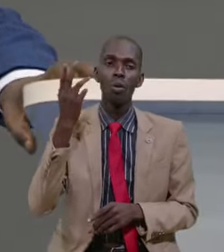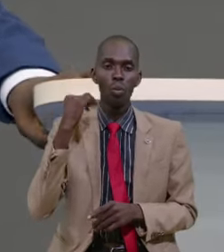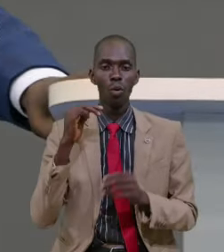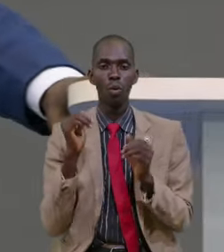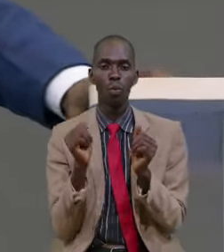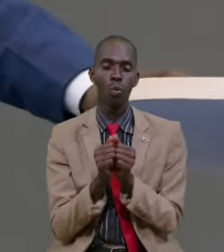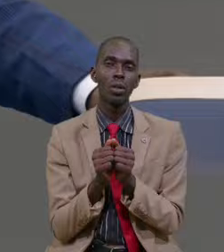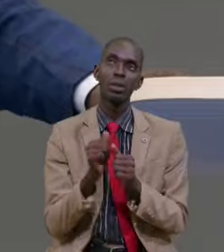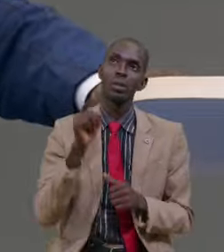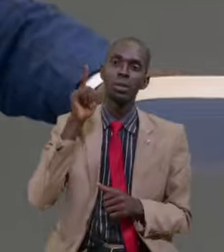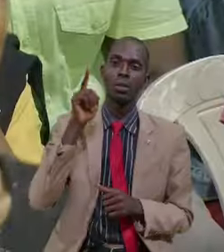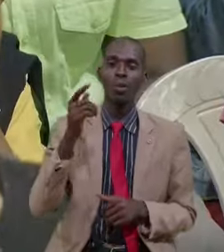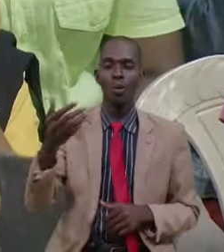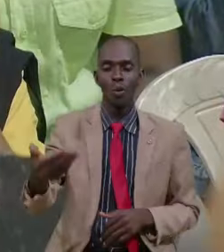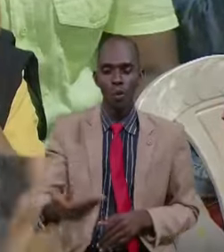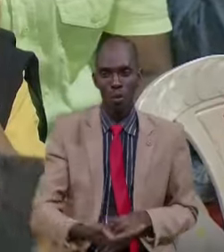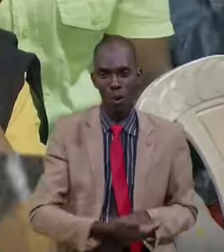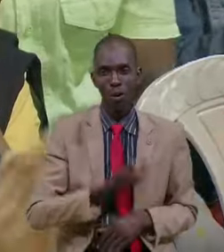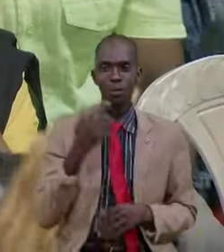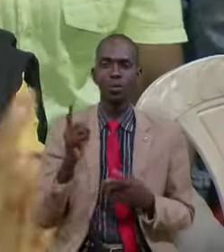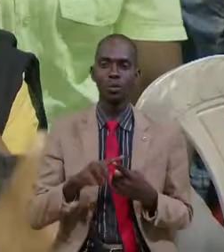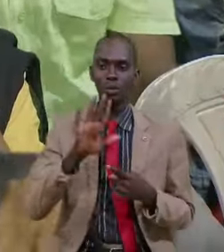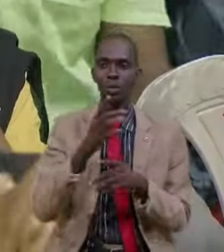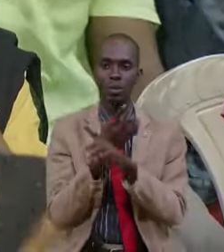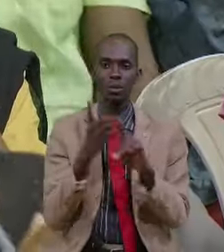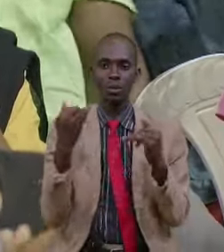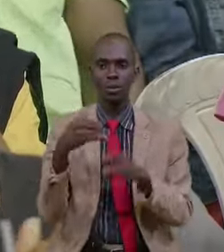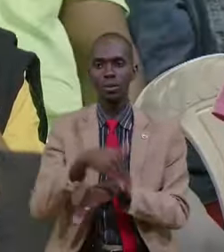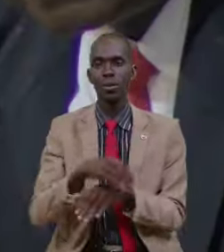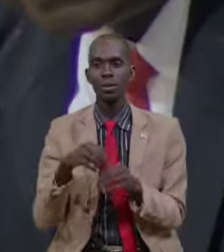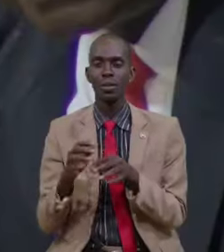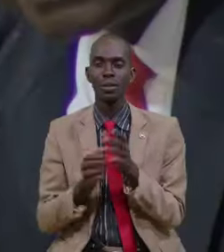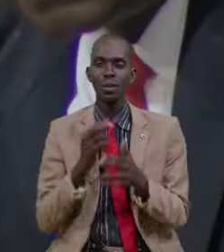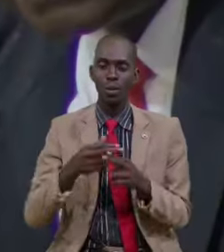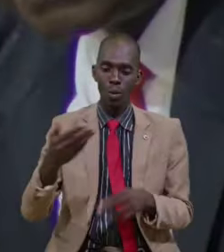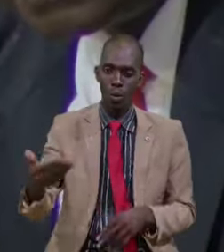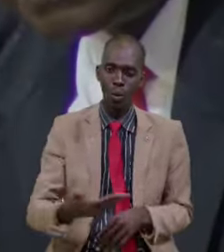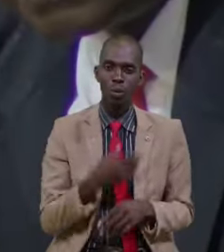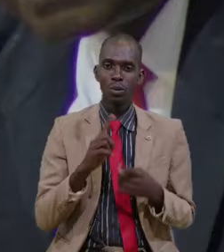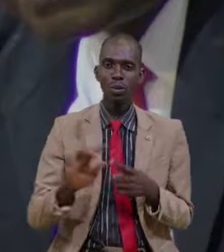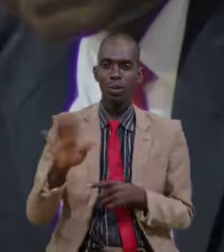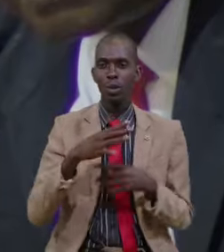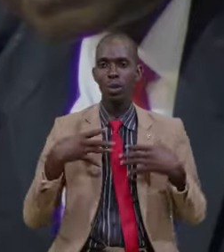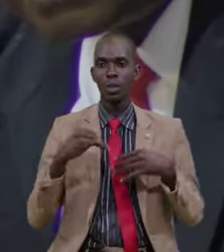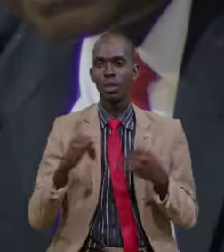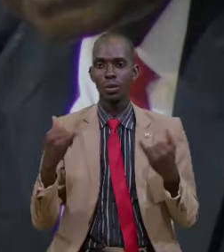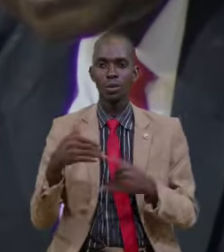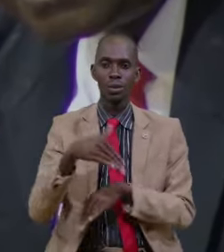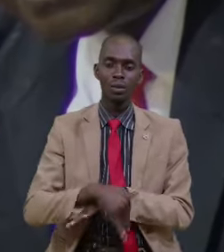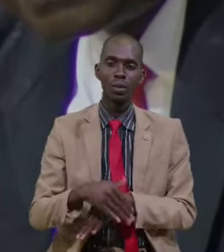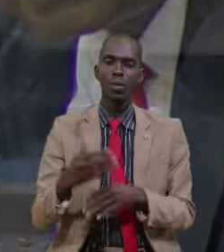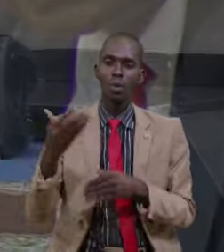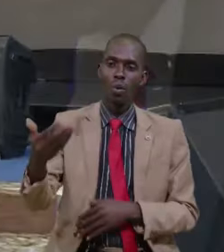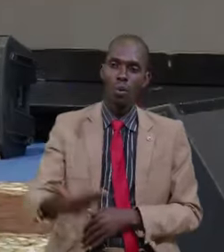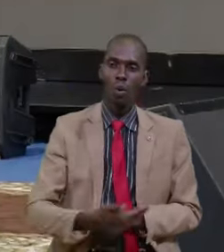Welcome to your deliverance tonight. Welcome to your healing tonight. Welcome to the power that